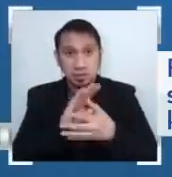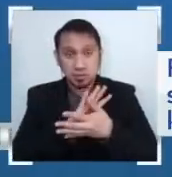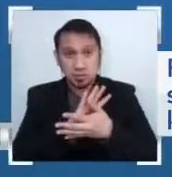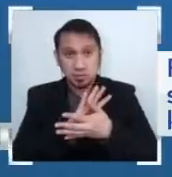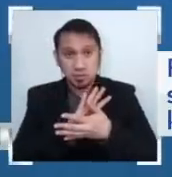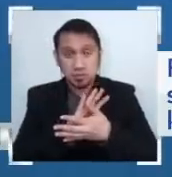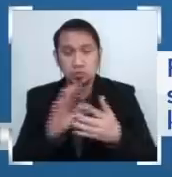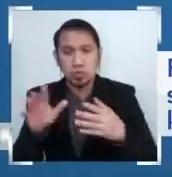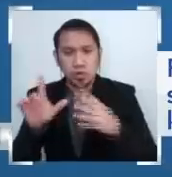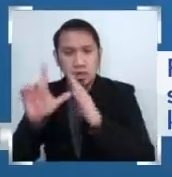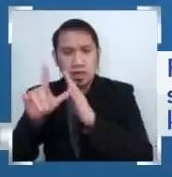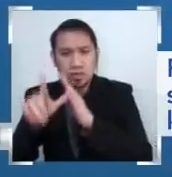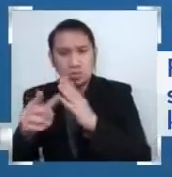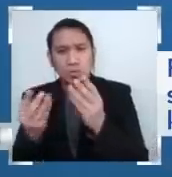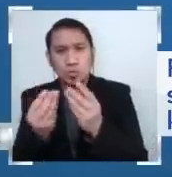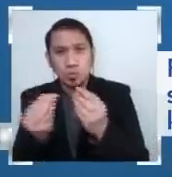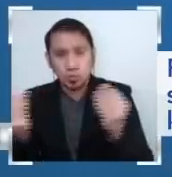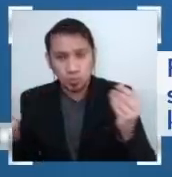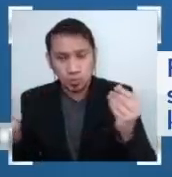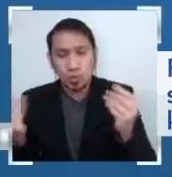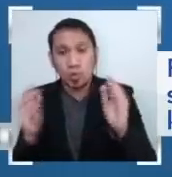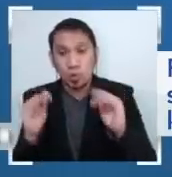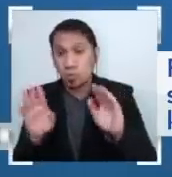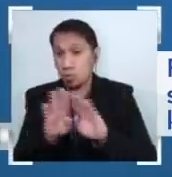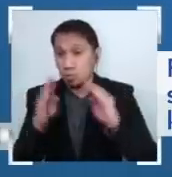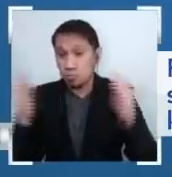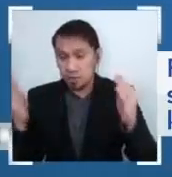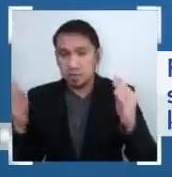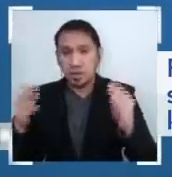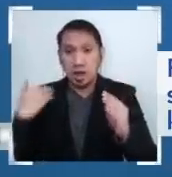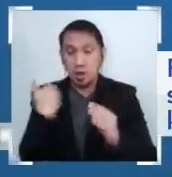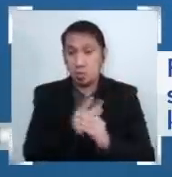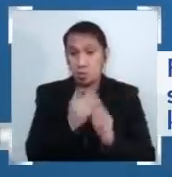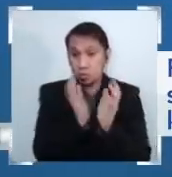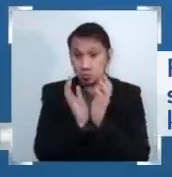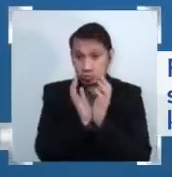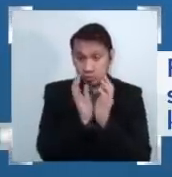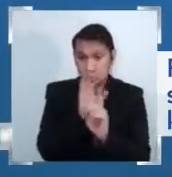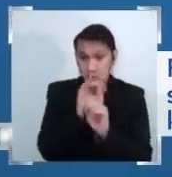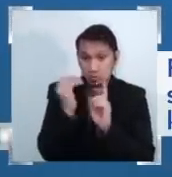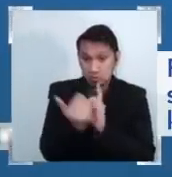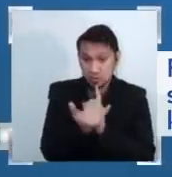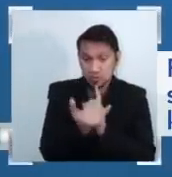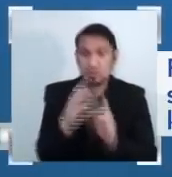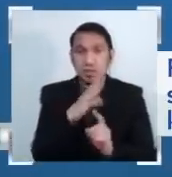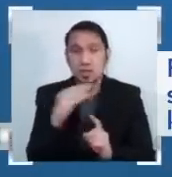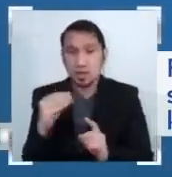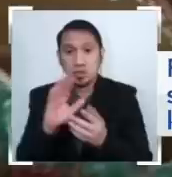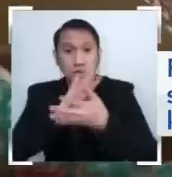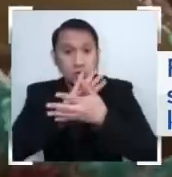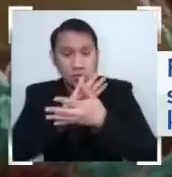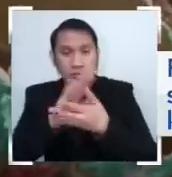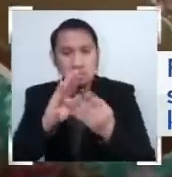COVID-19, where we'll be able to reopen completely our societies and where COVID-19 will become a regular